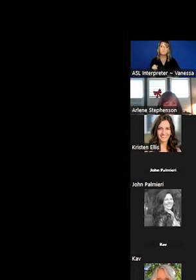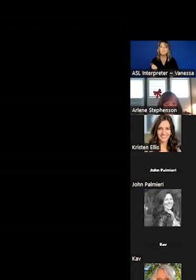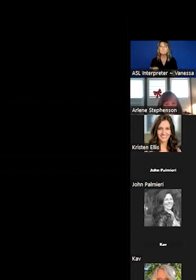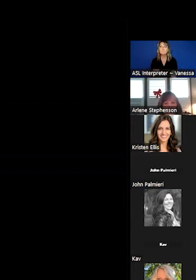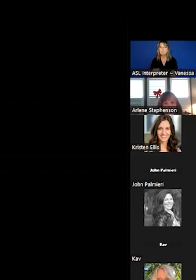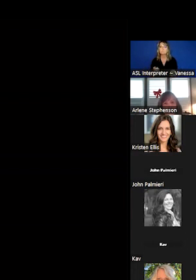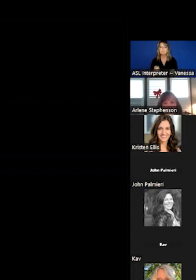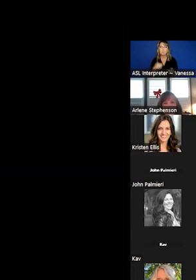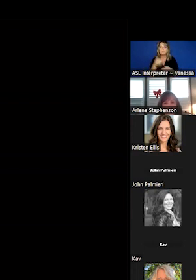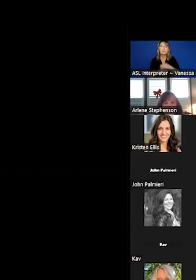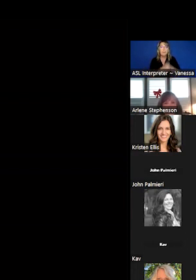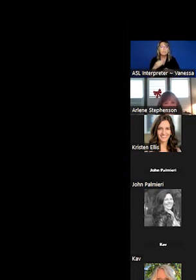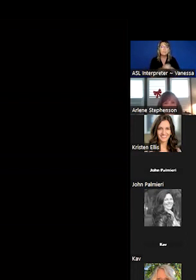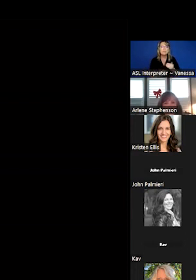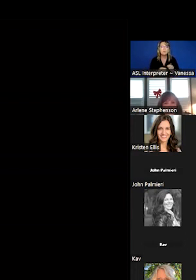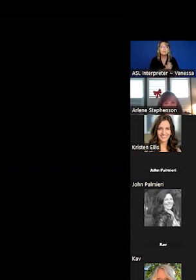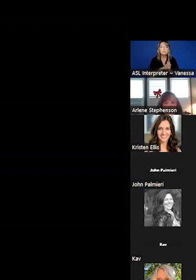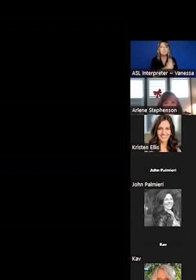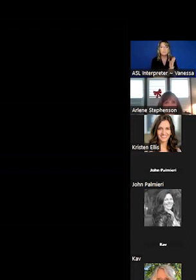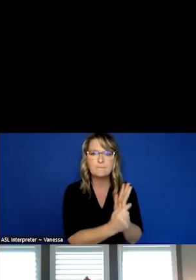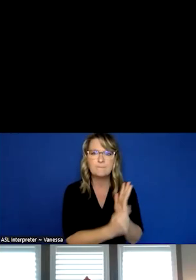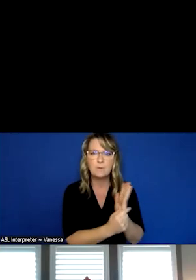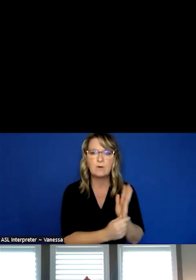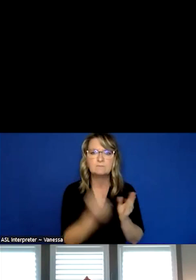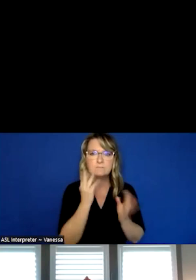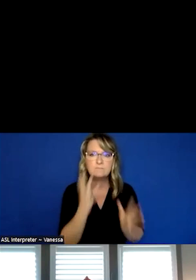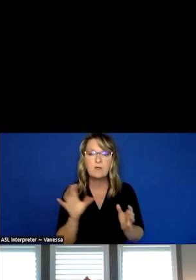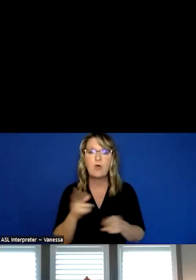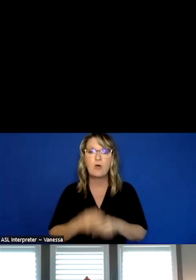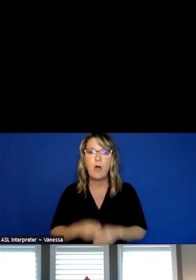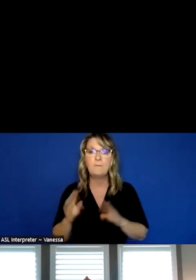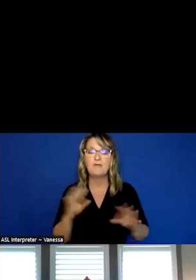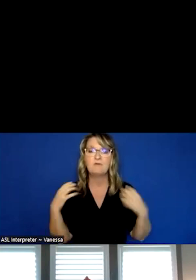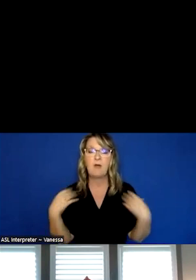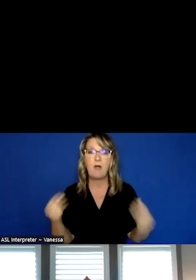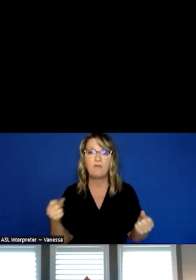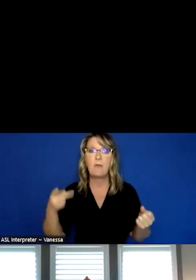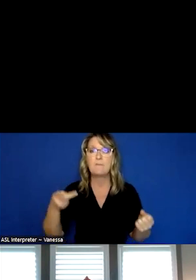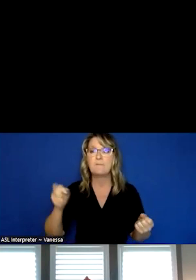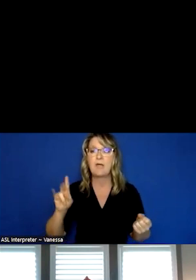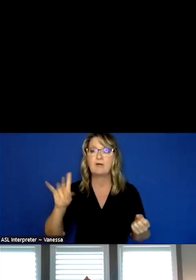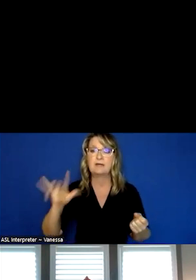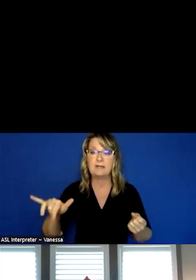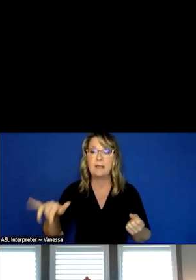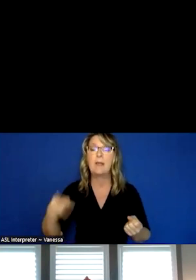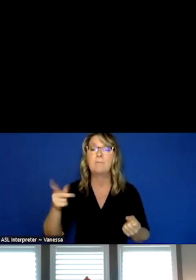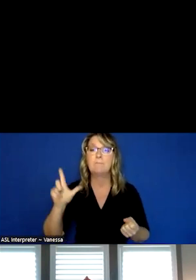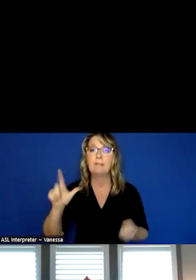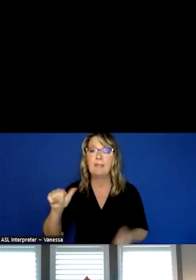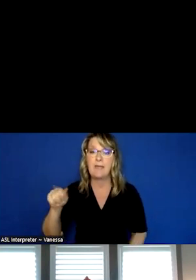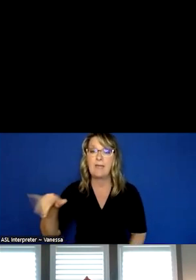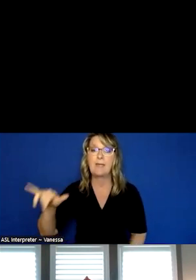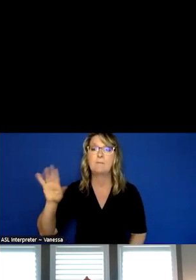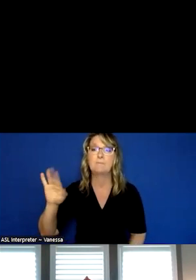coming soon. And so you remind you of the name again, it's called a Behavioral Health Parity Playbook, Strengthening State Laws